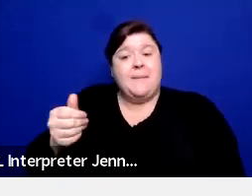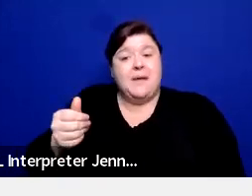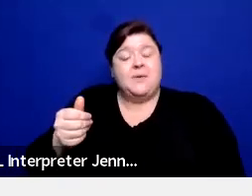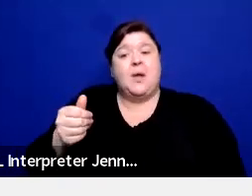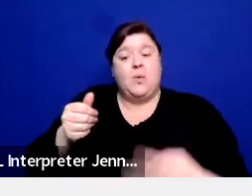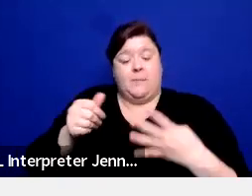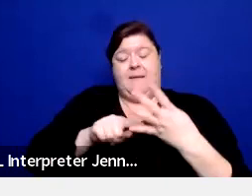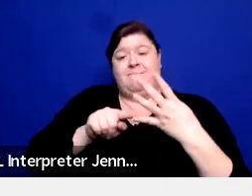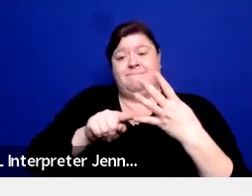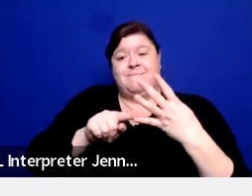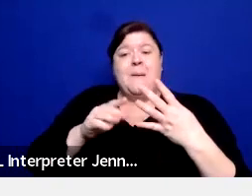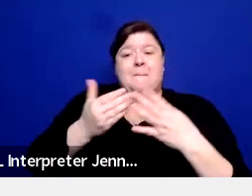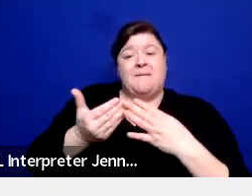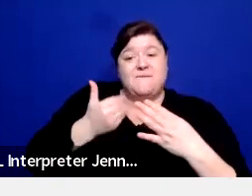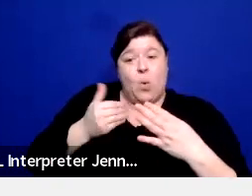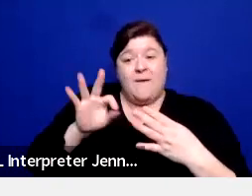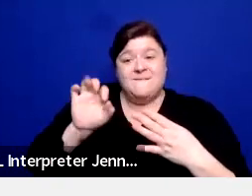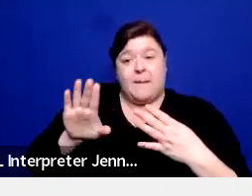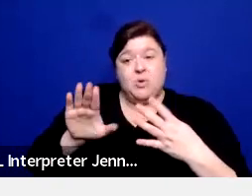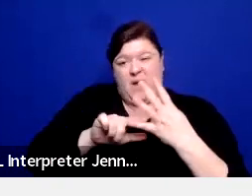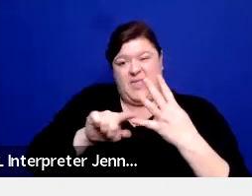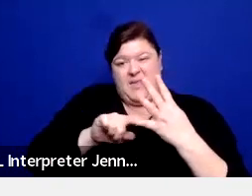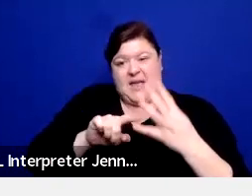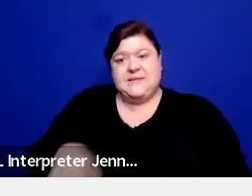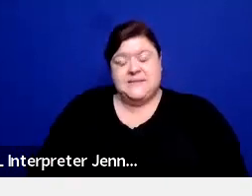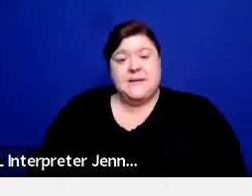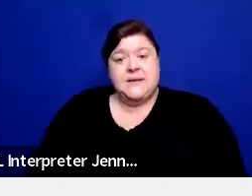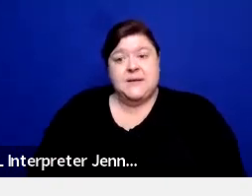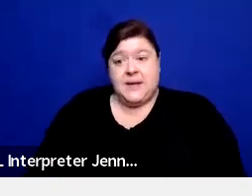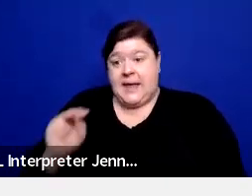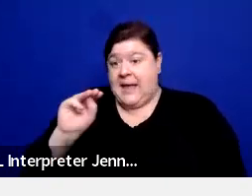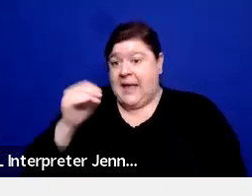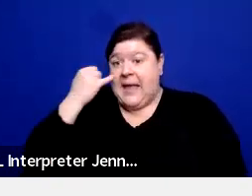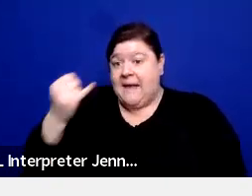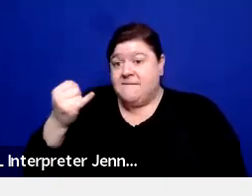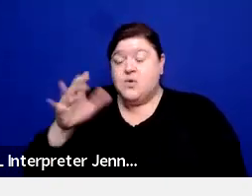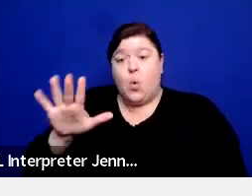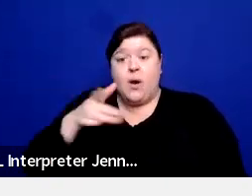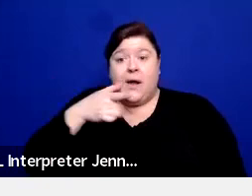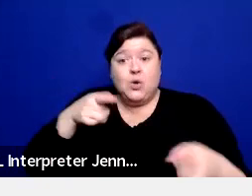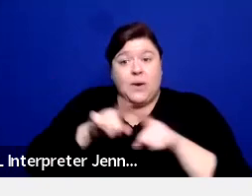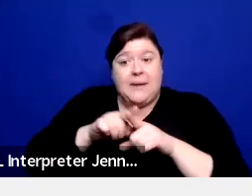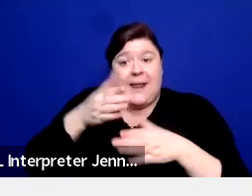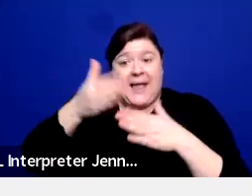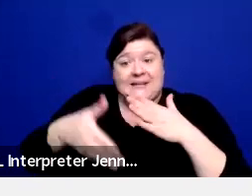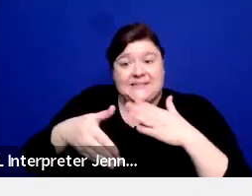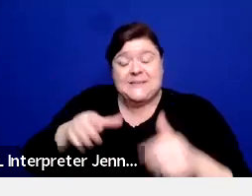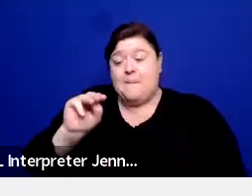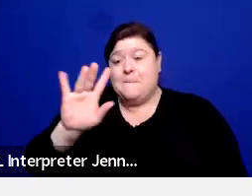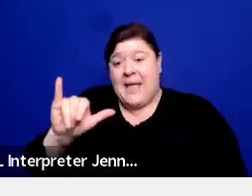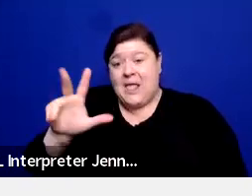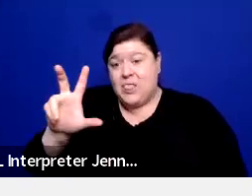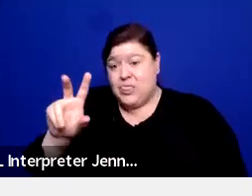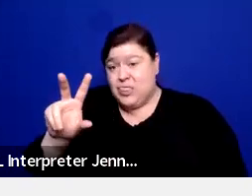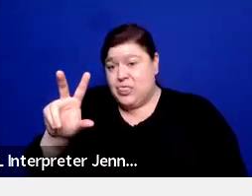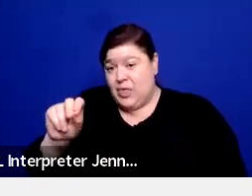of February. And so if your grant agreement ends May 31st, you'll receive your grant agreement by